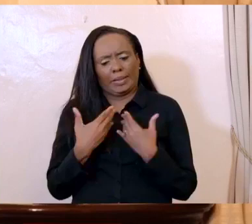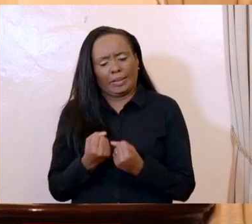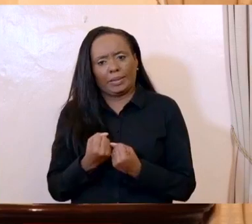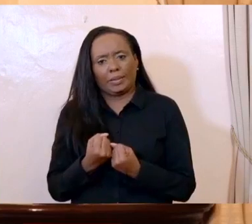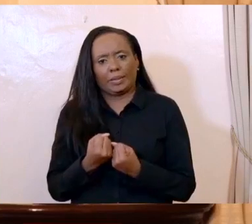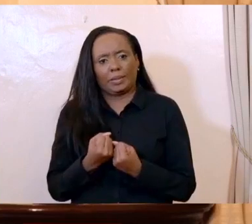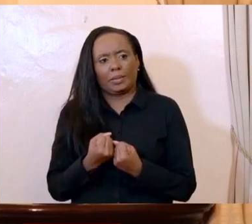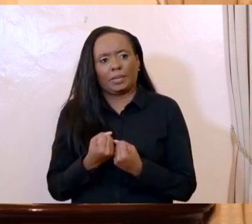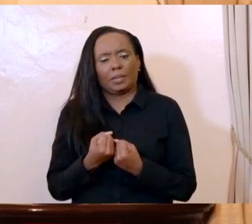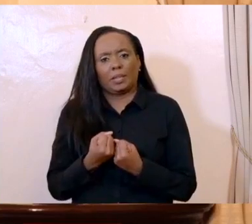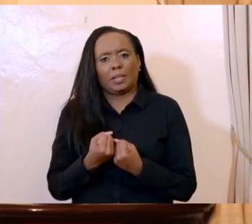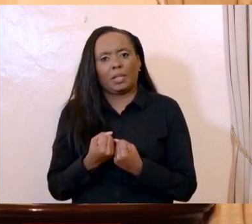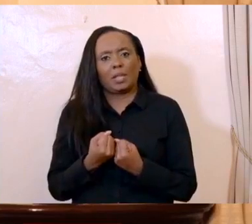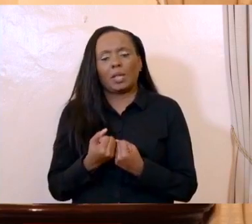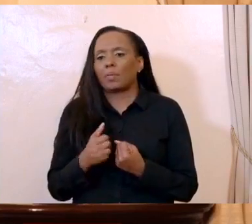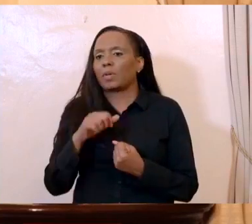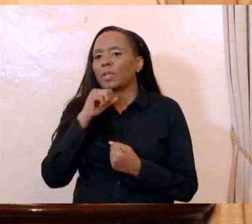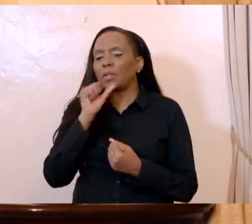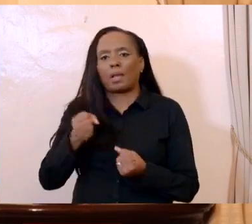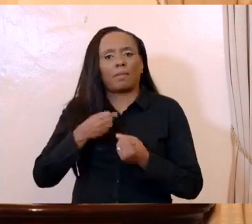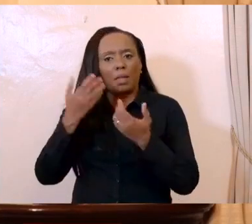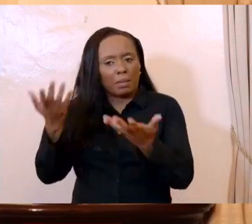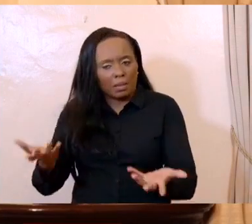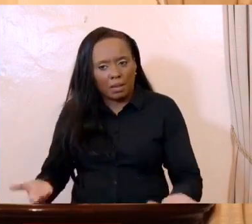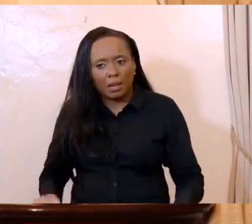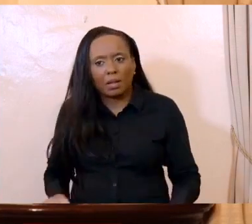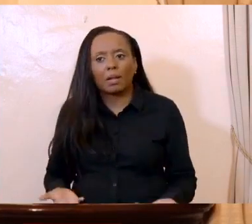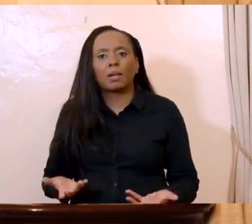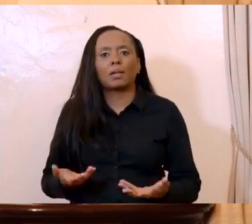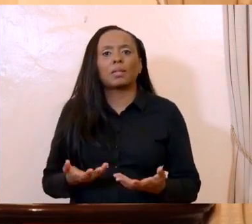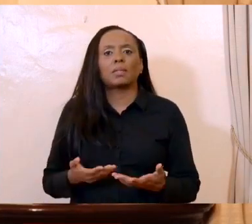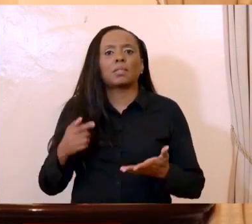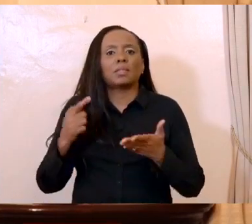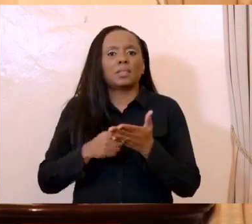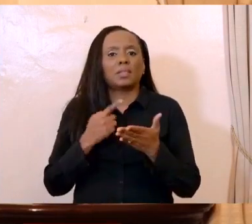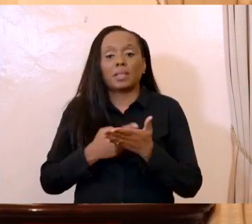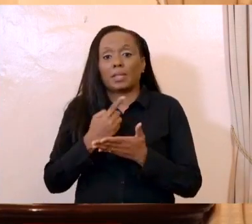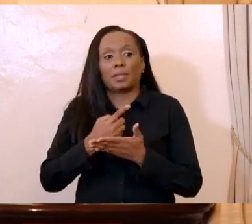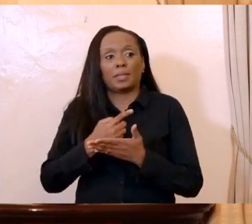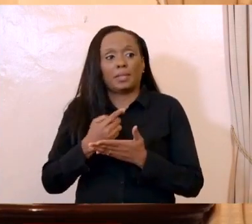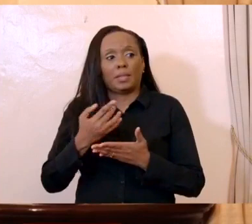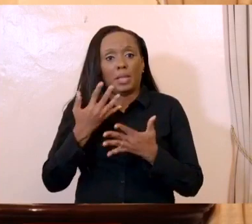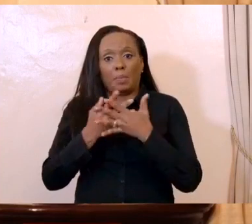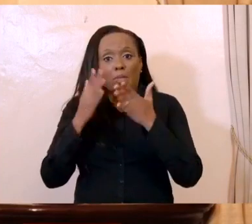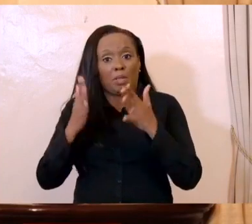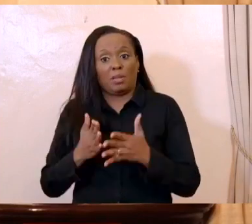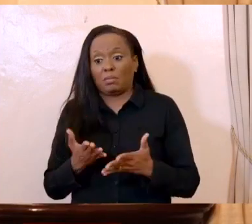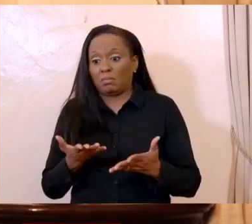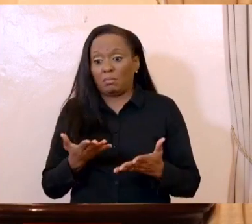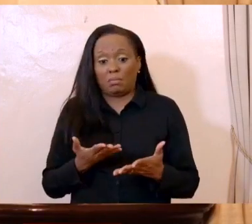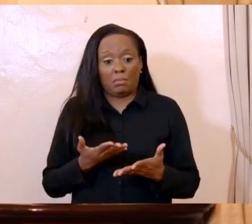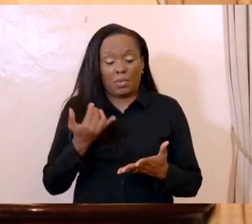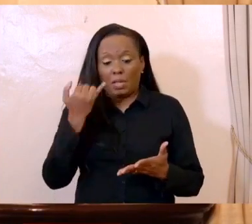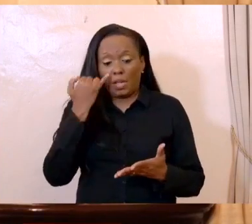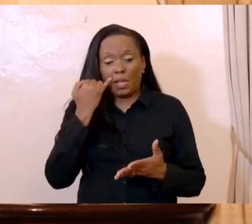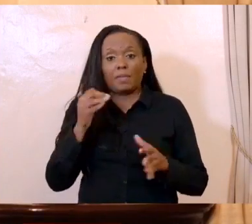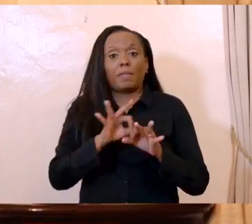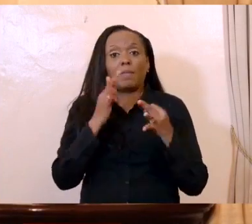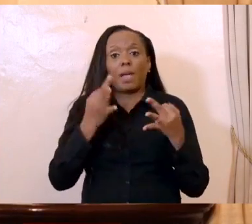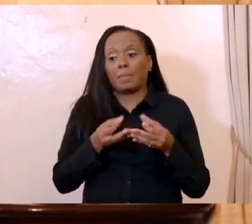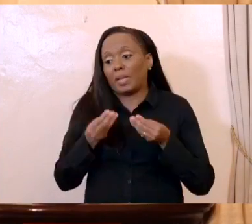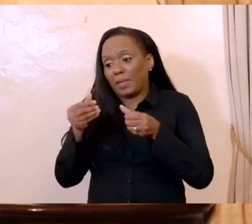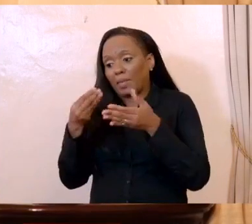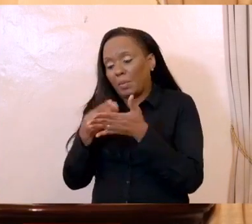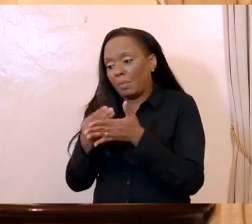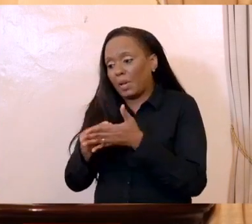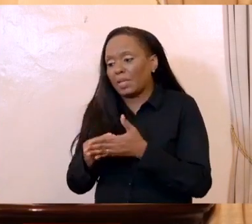available from the commissary. So inmates, if they want to take certain vitamins, when their relatives put money in their account, they will purchase them from the commissary.